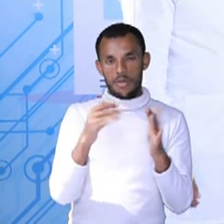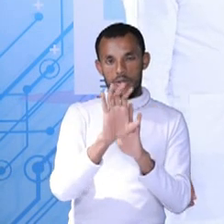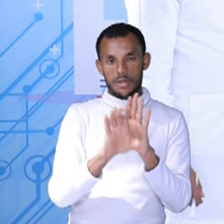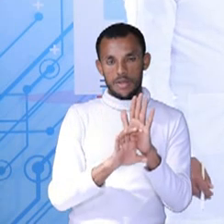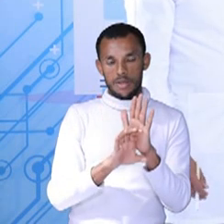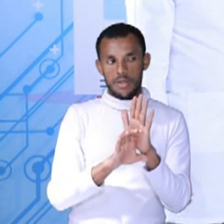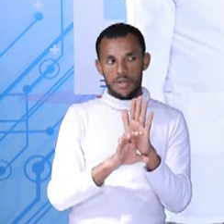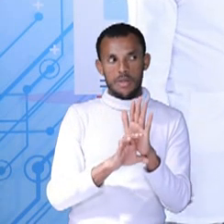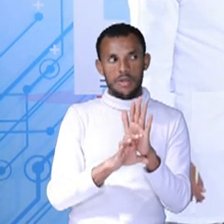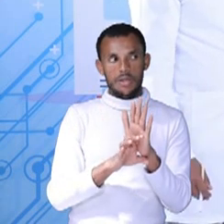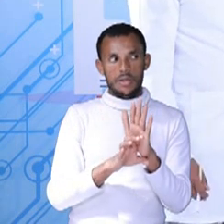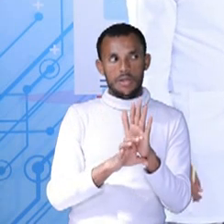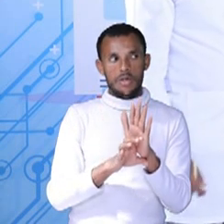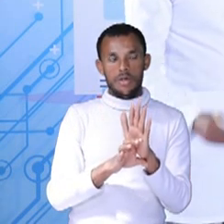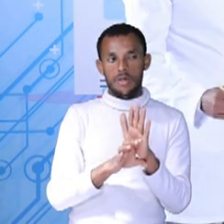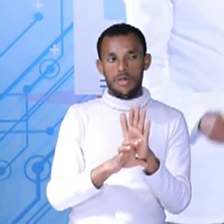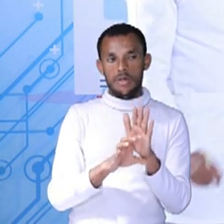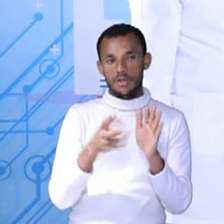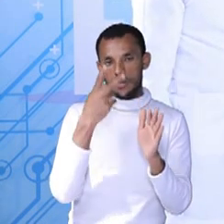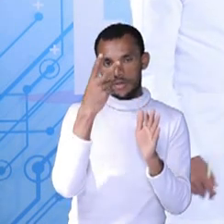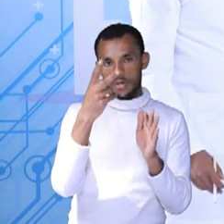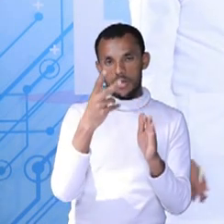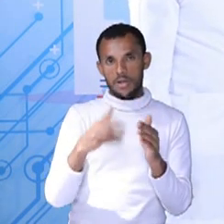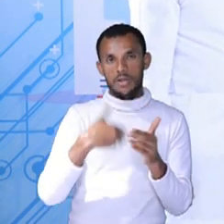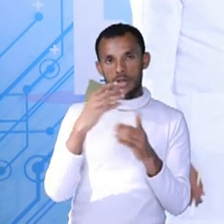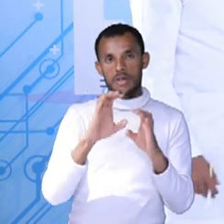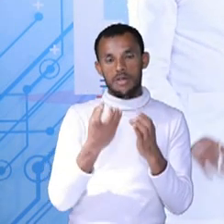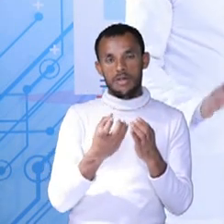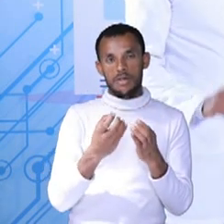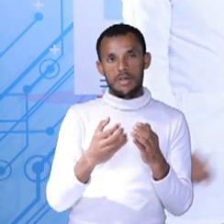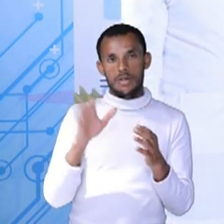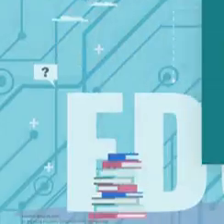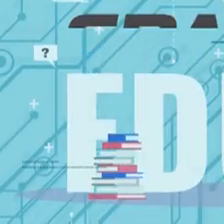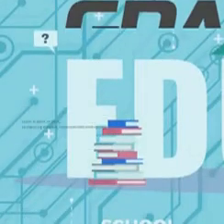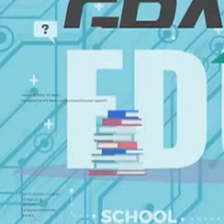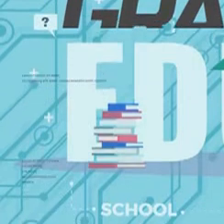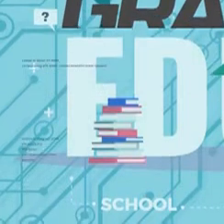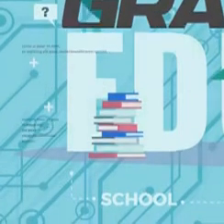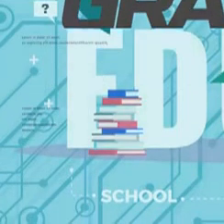lesson. So I will see you on the next lecture. Until then, goodbye.